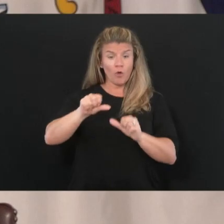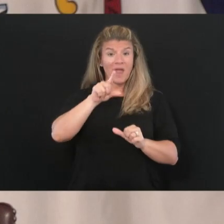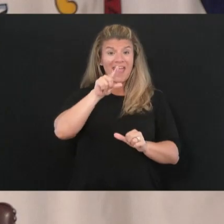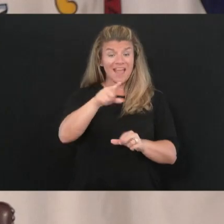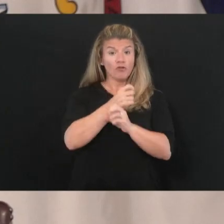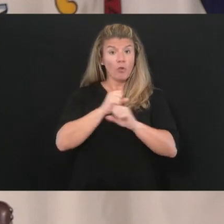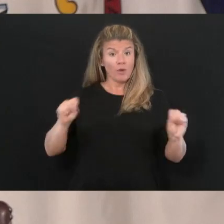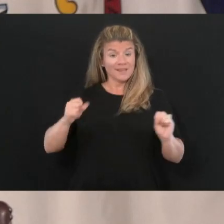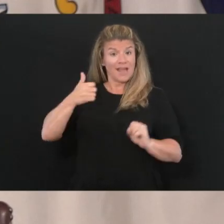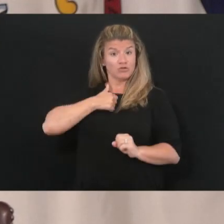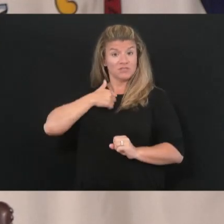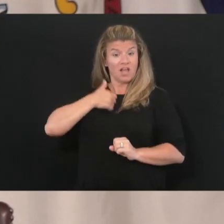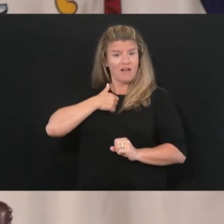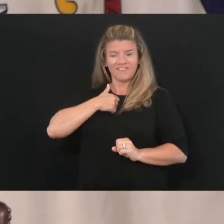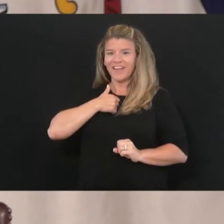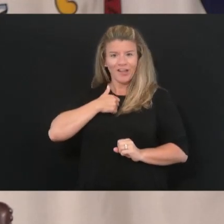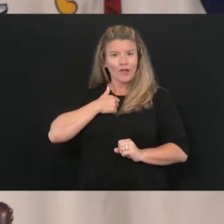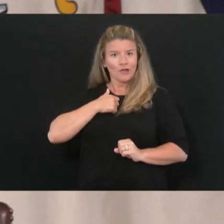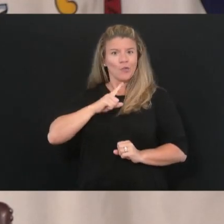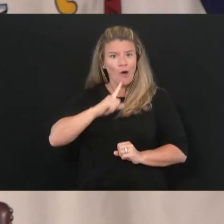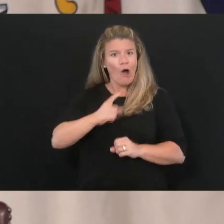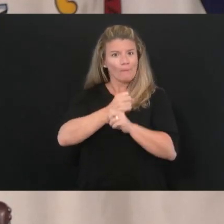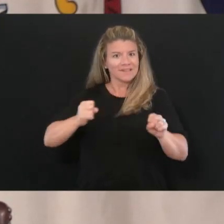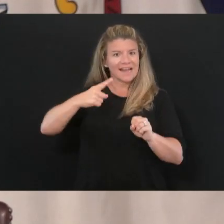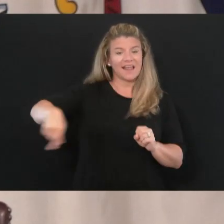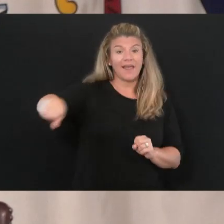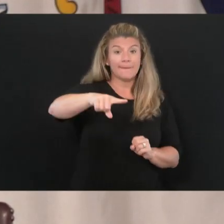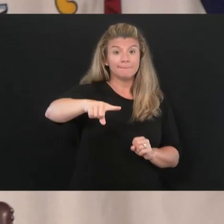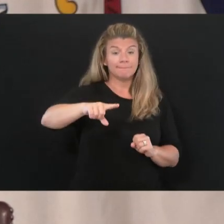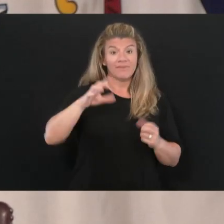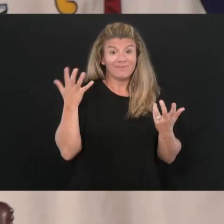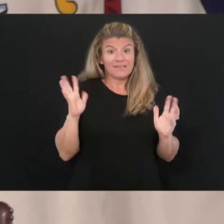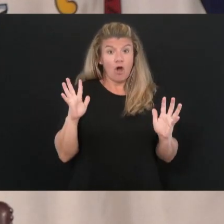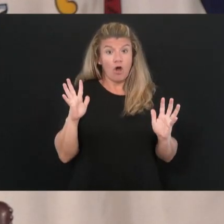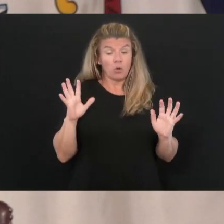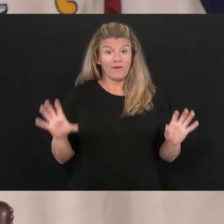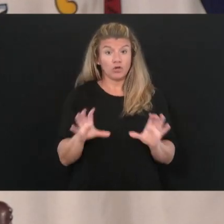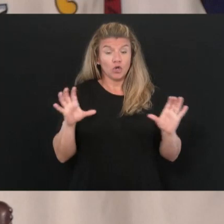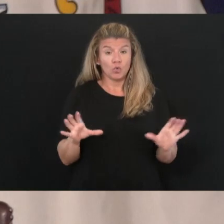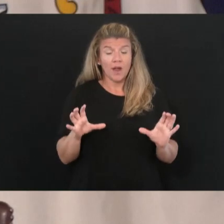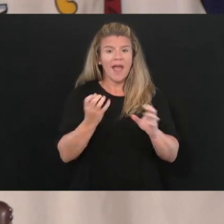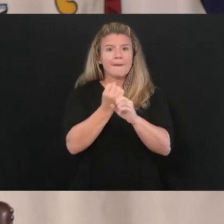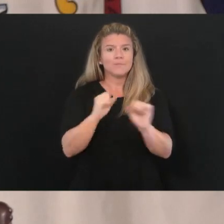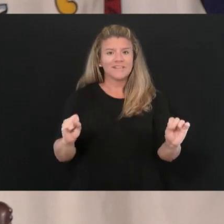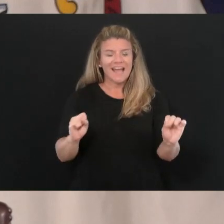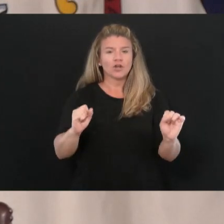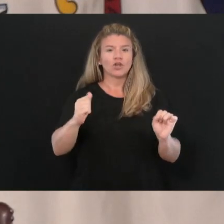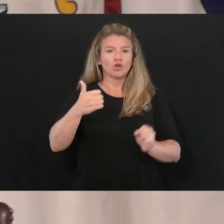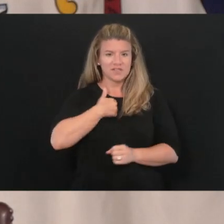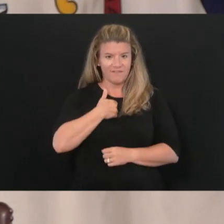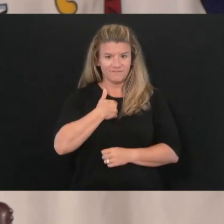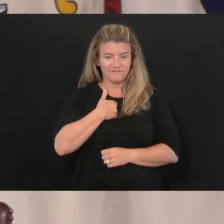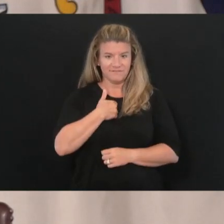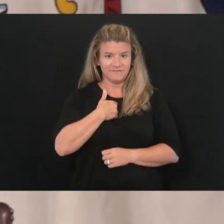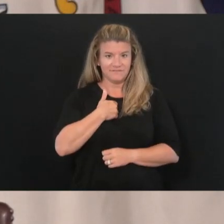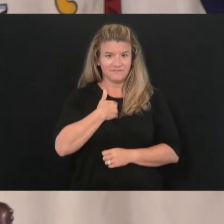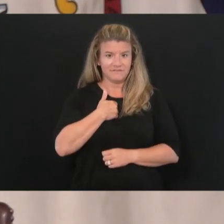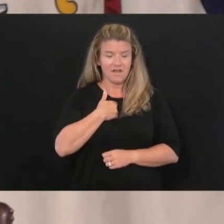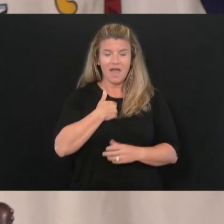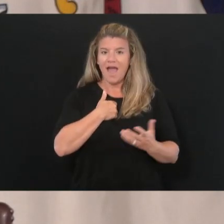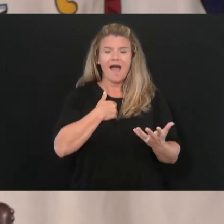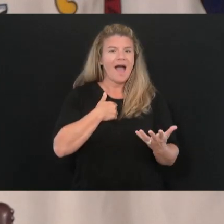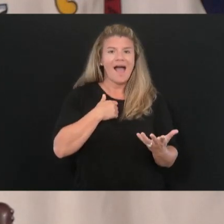yourself, you're protecting others. That's all you have to do. Just protect yourself. Now, I've